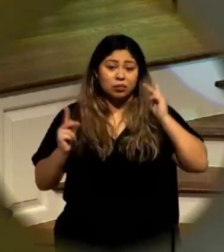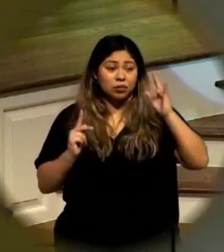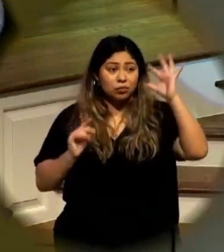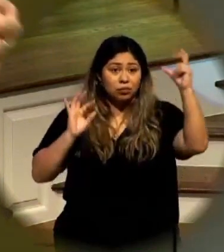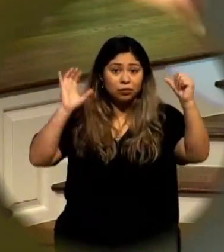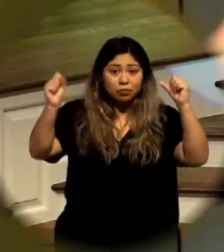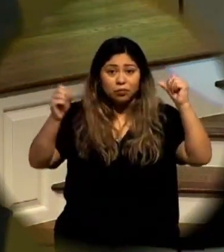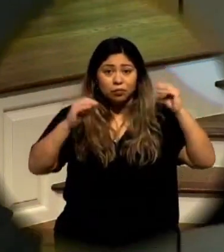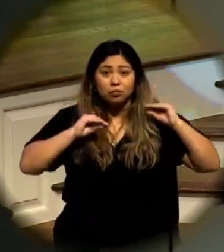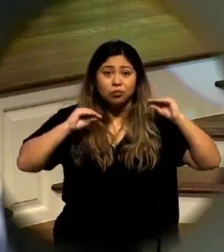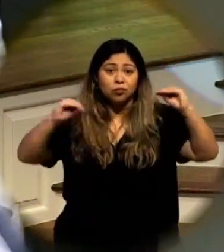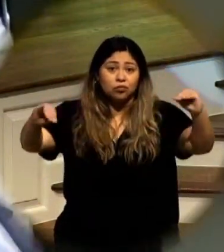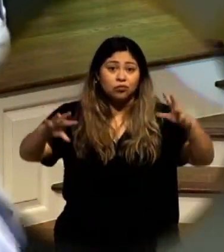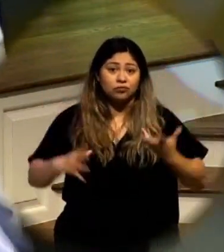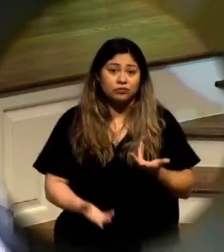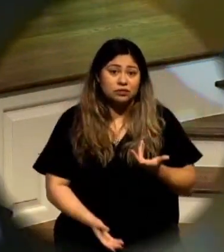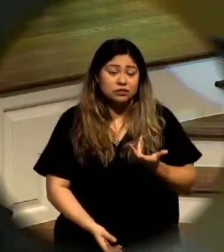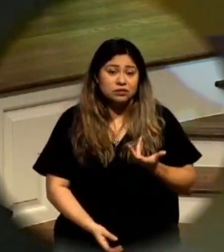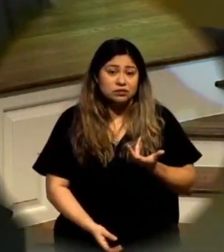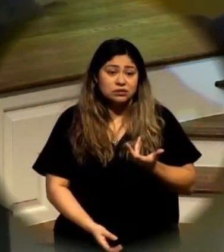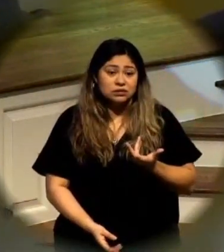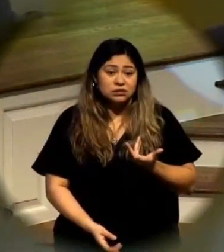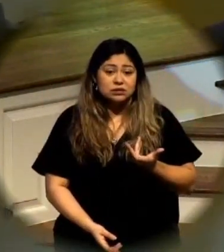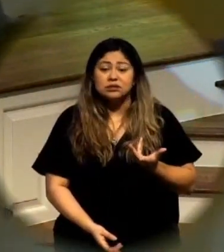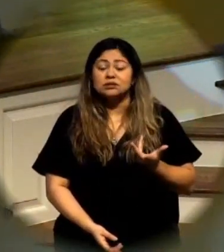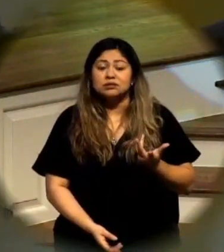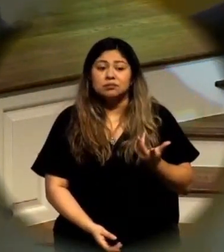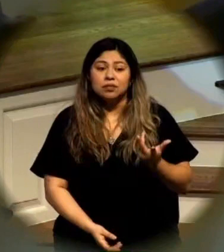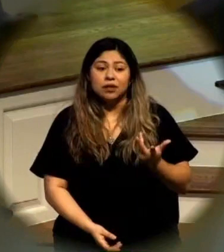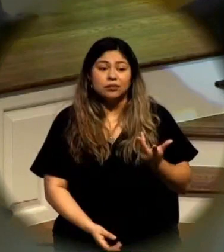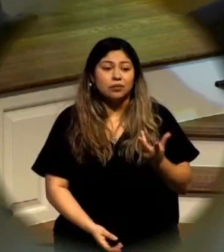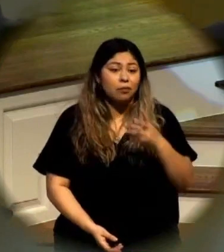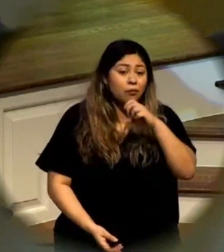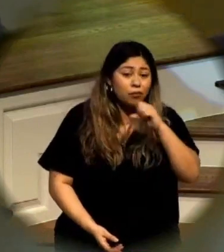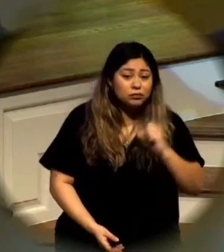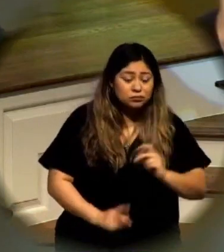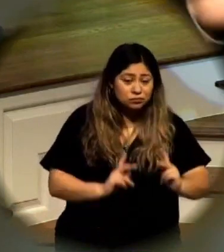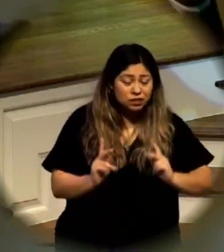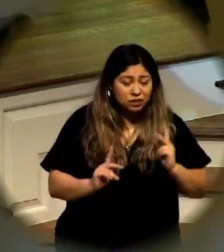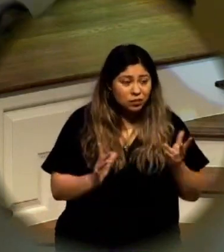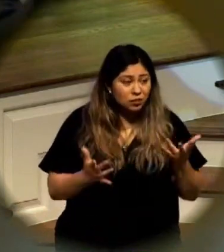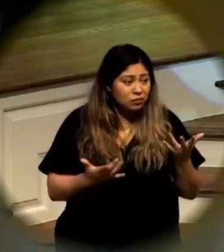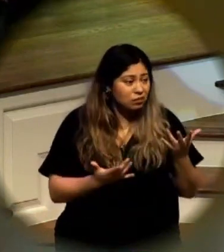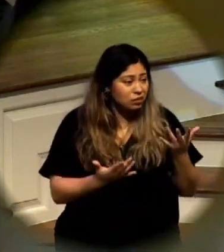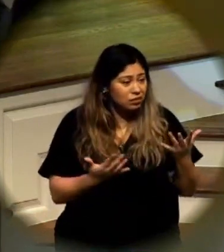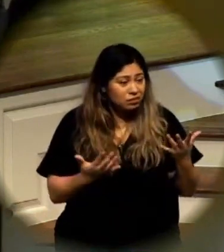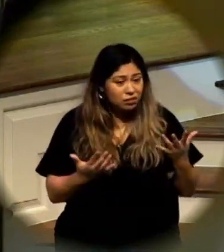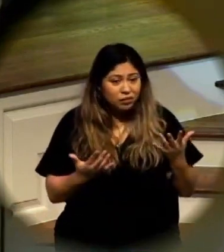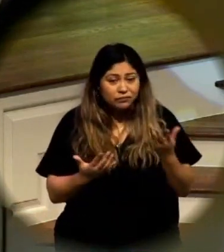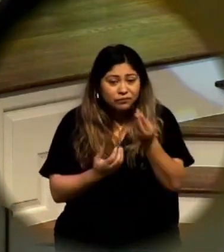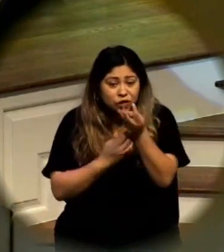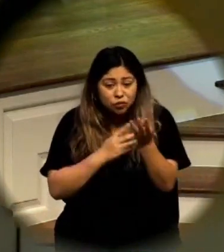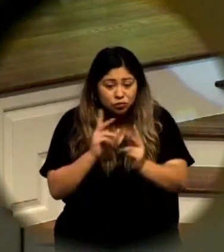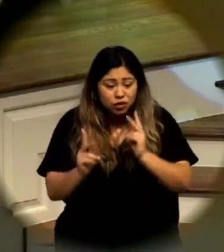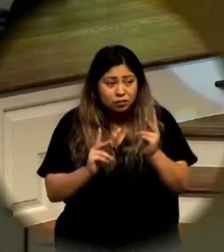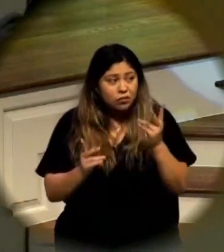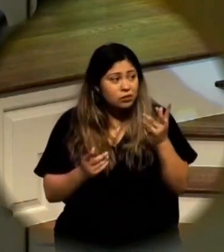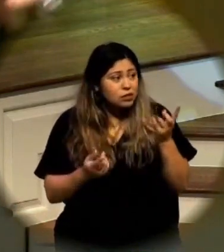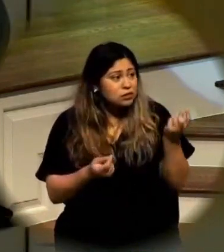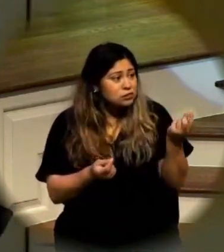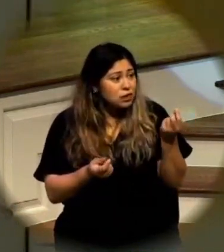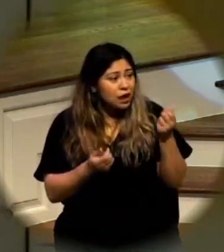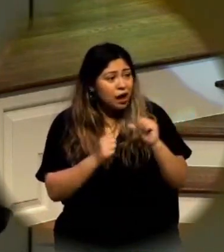outreach programs, but there wasn't somebody out there to do outreach with. And Allison, as we drove around, we saw